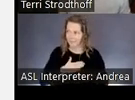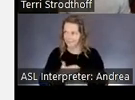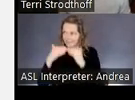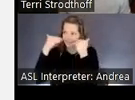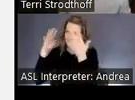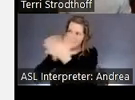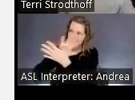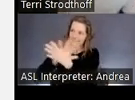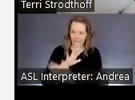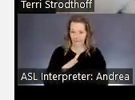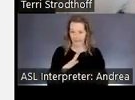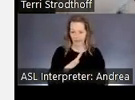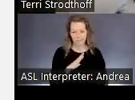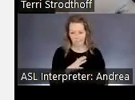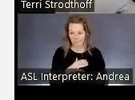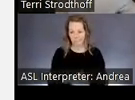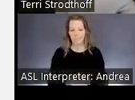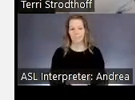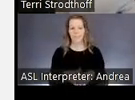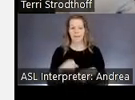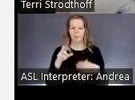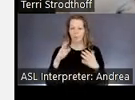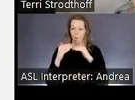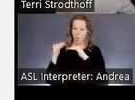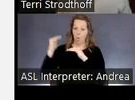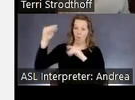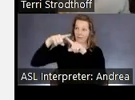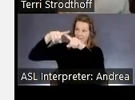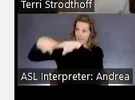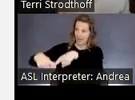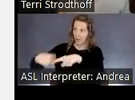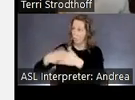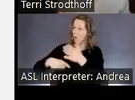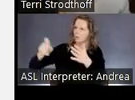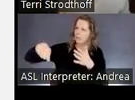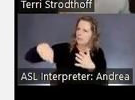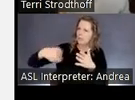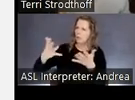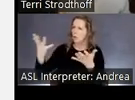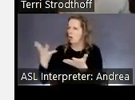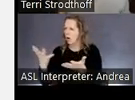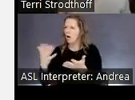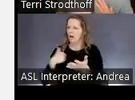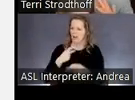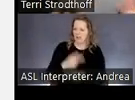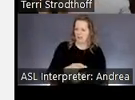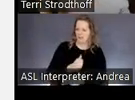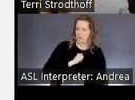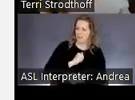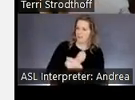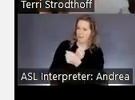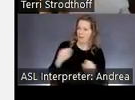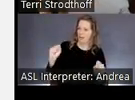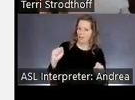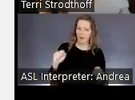way. If I'm over dependent and do what they want, what they need, I can keep myself safe. If I'm